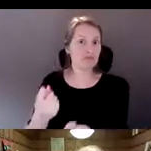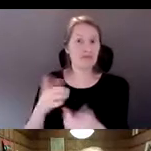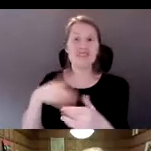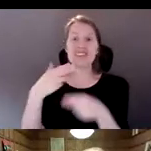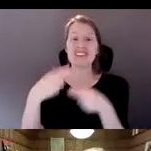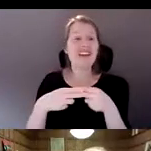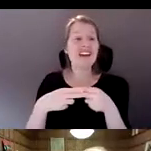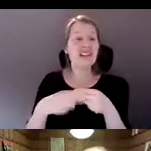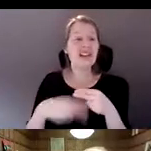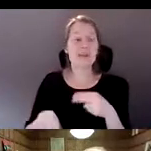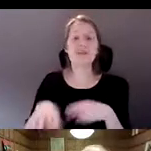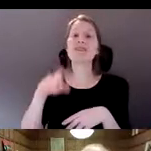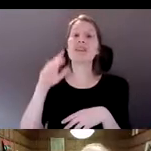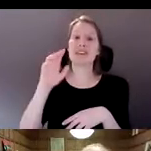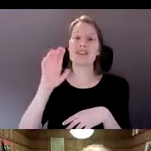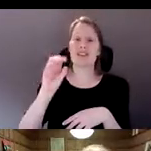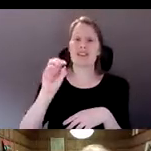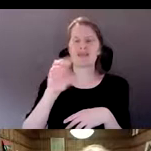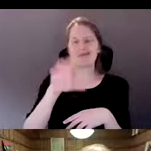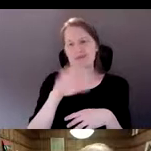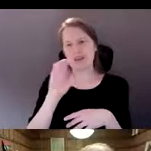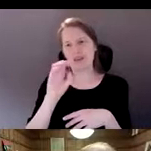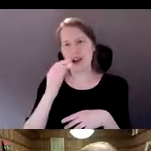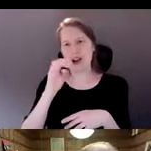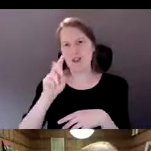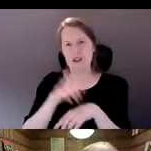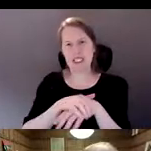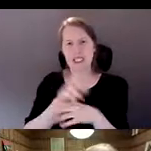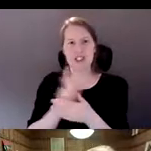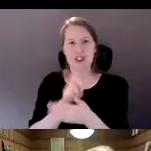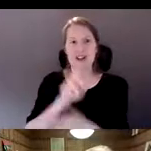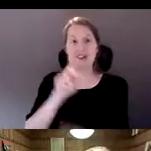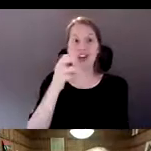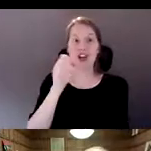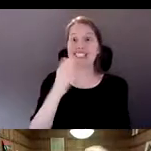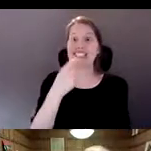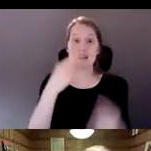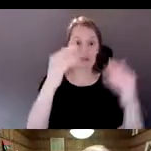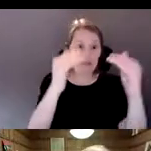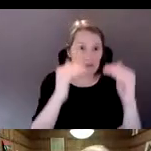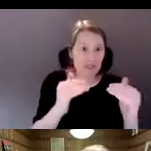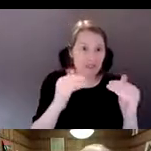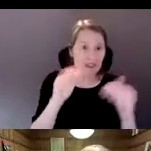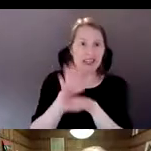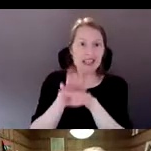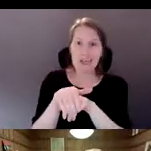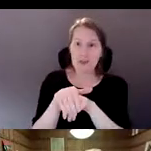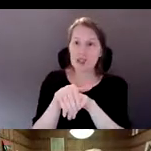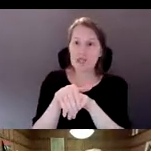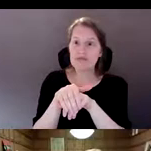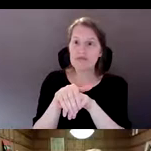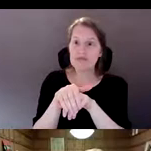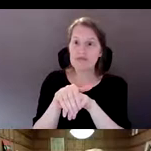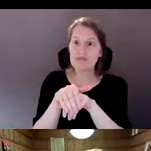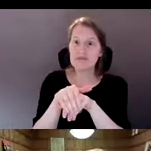the Oxford English Dictionary definition sub Pharisee, it will tell you hypocrite. So these